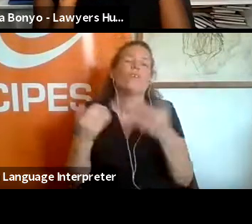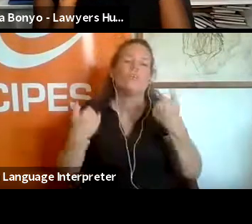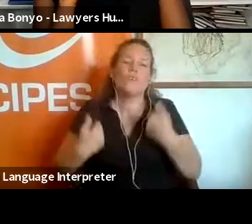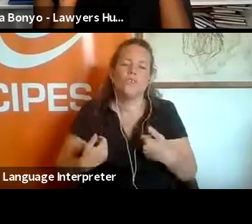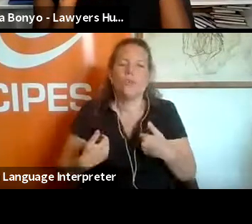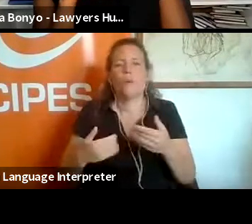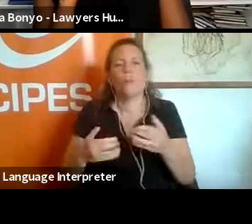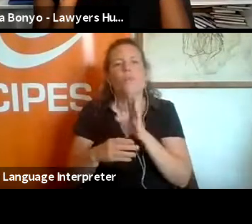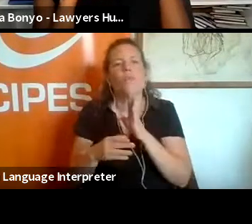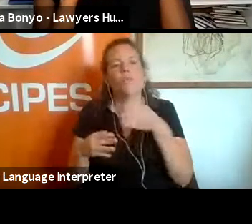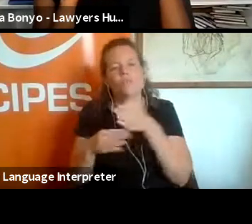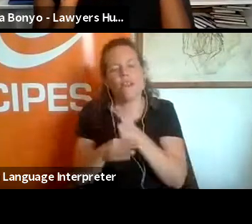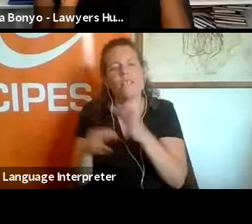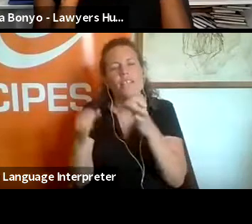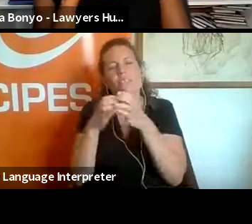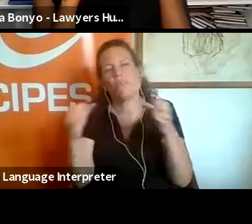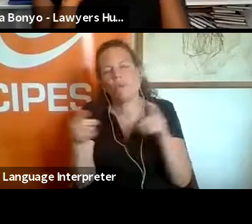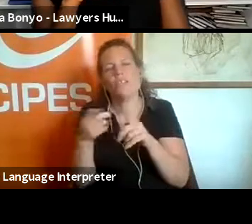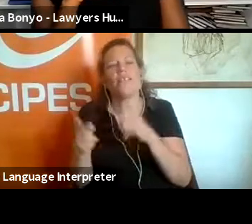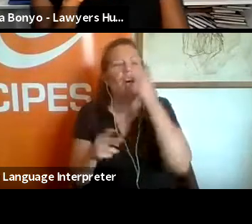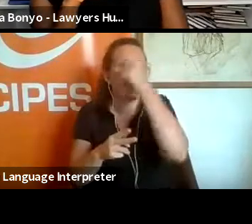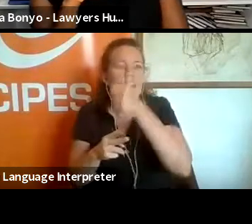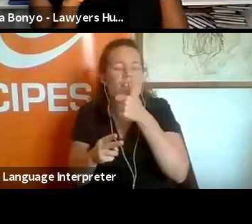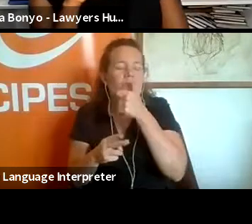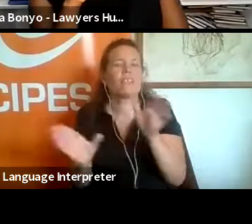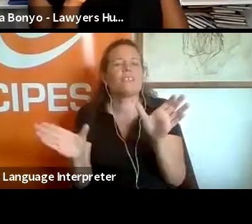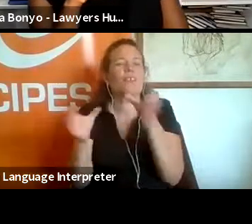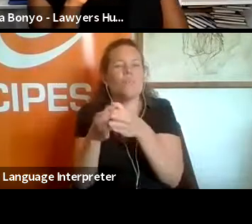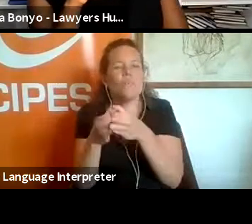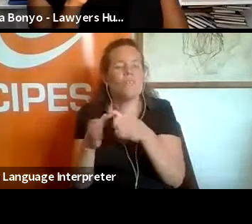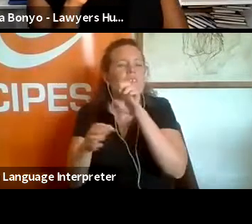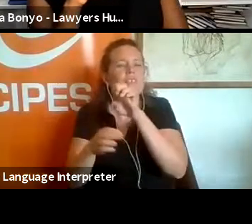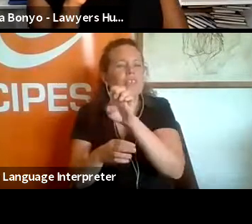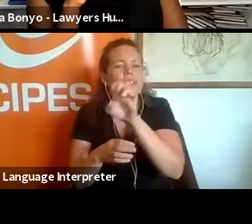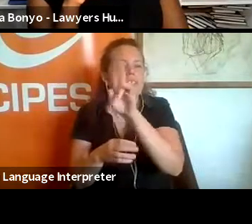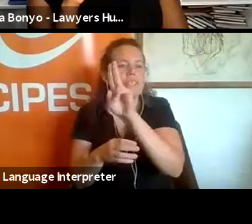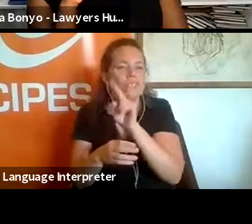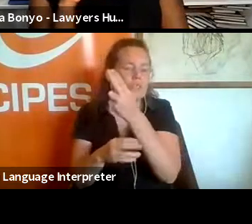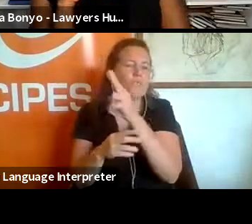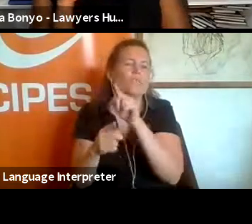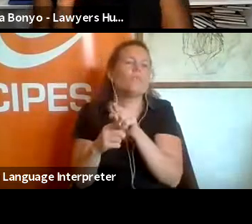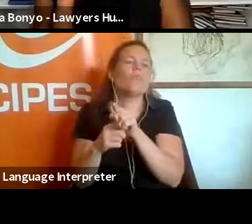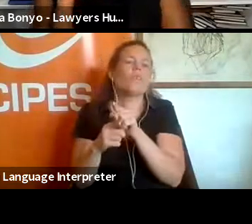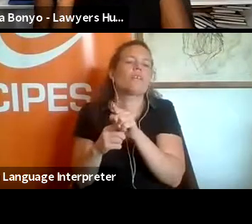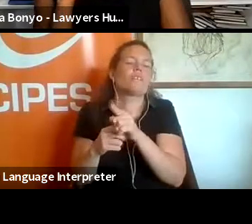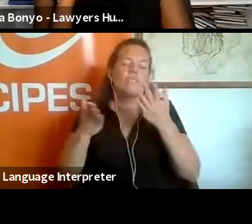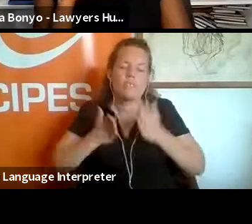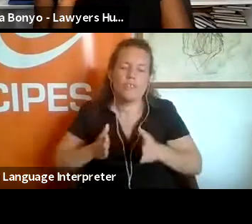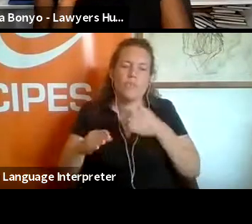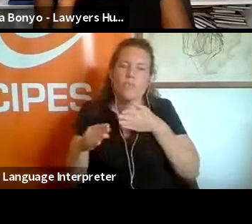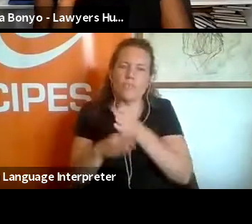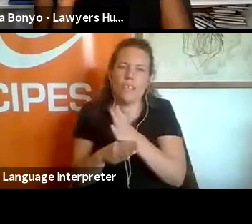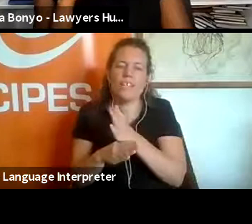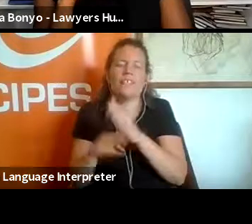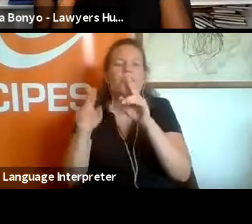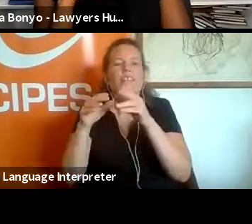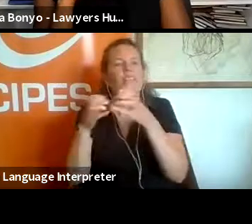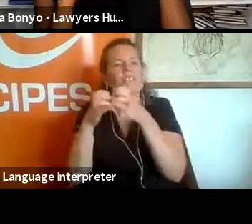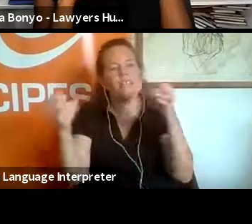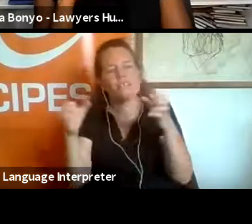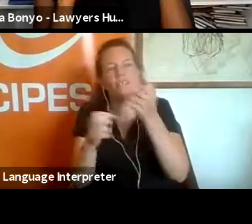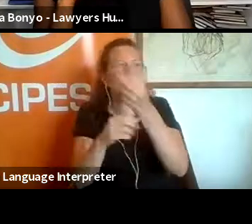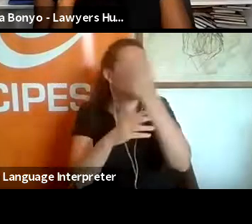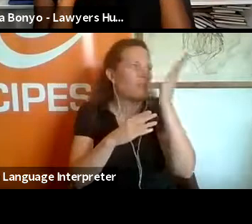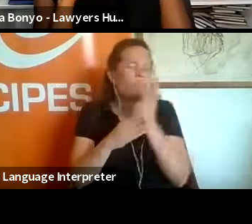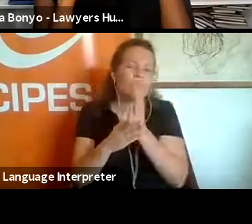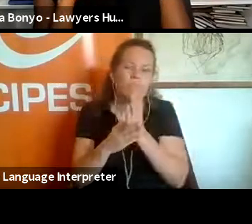treaty-making bodies, the African Commission, the AU human rights institutions, and the UN human rights institutions. They would, at the end of the day, be the ones to